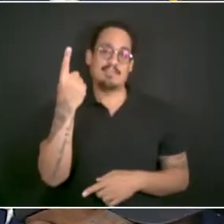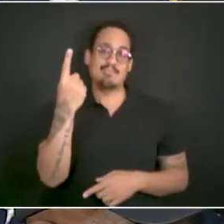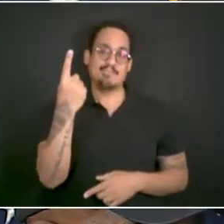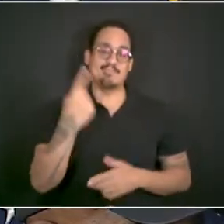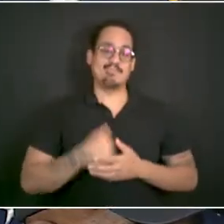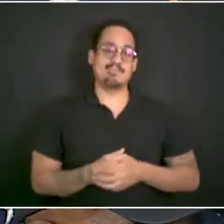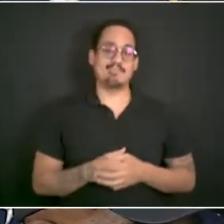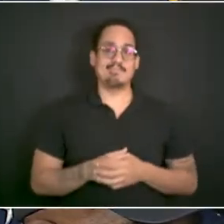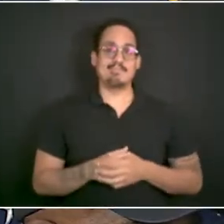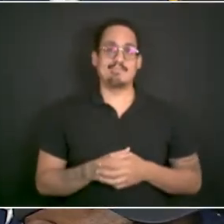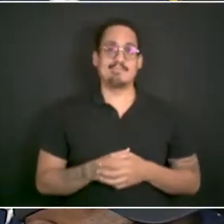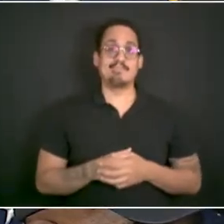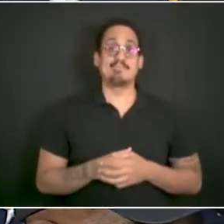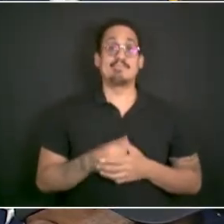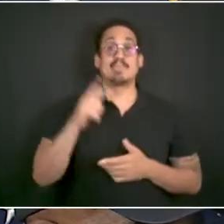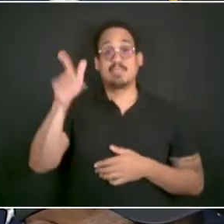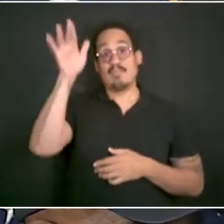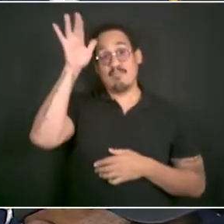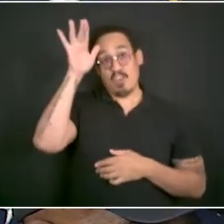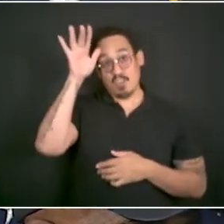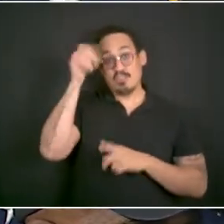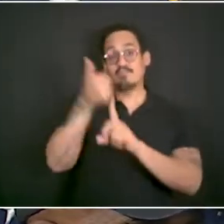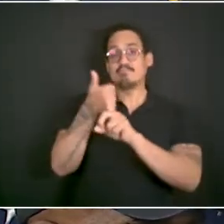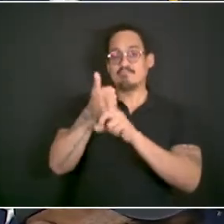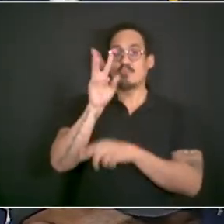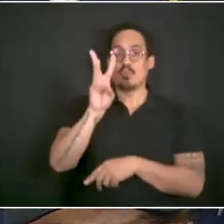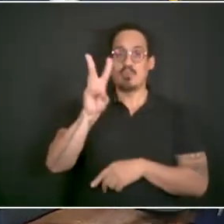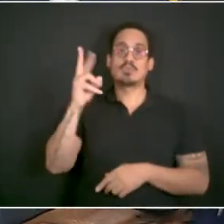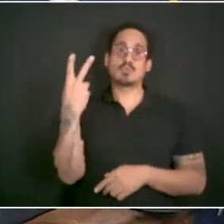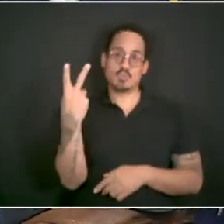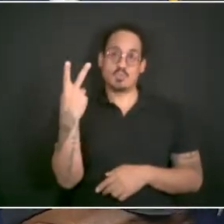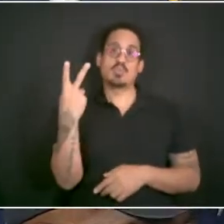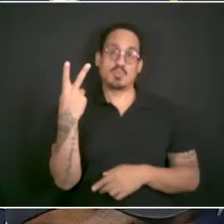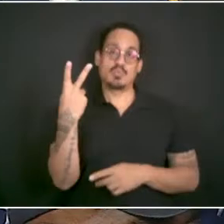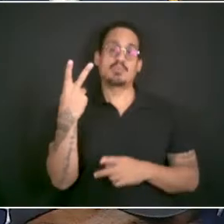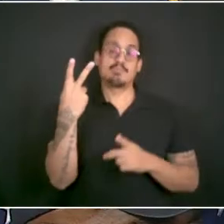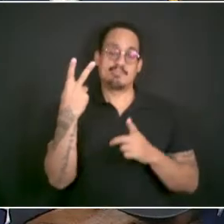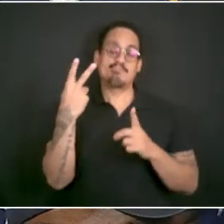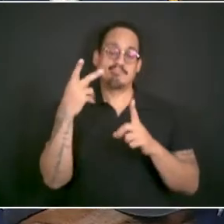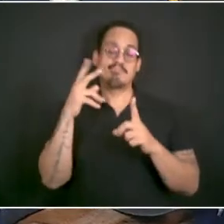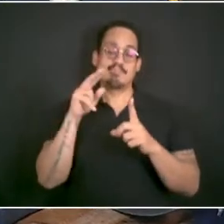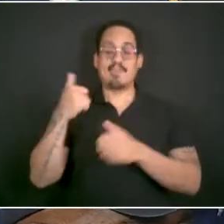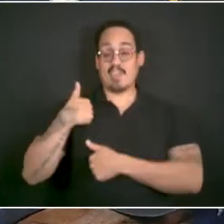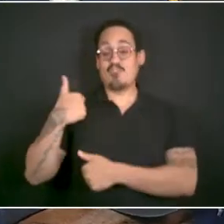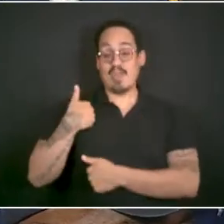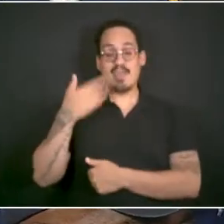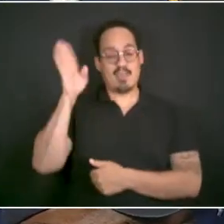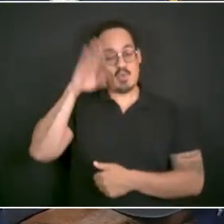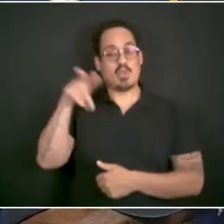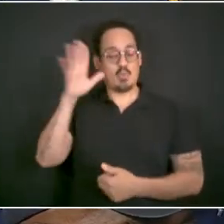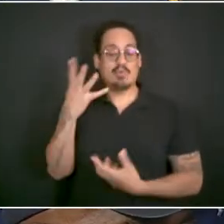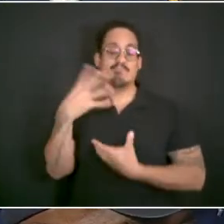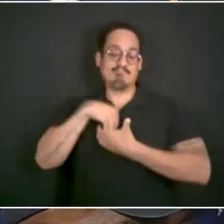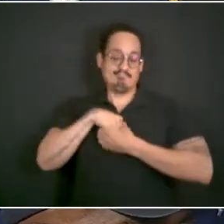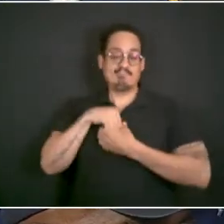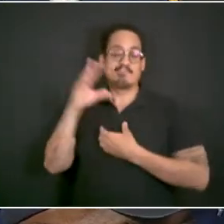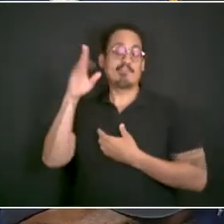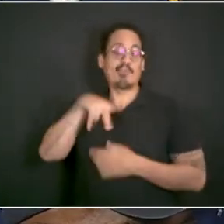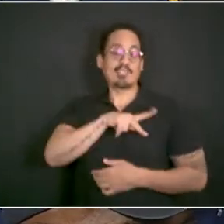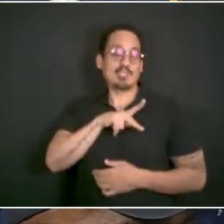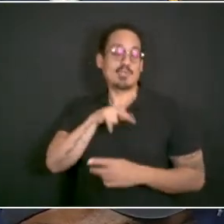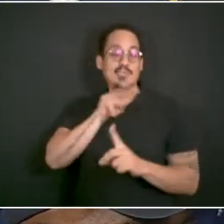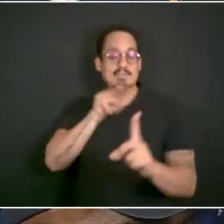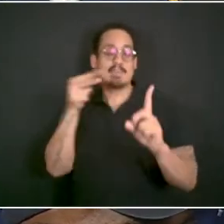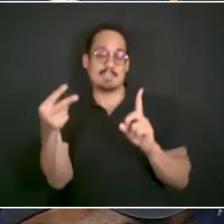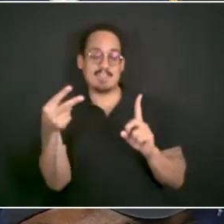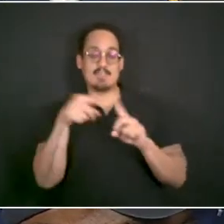War II veteran, I know that he will bring a personal perspective to this project. But today,